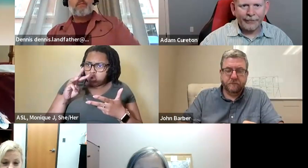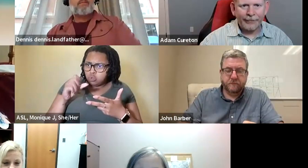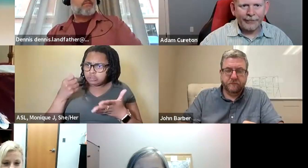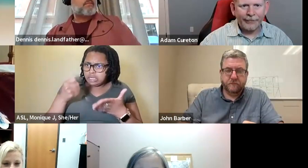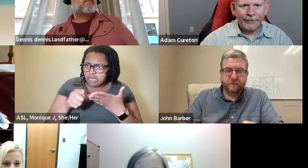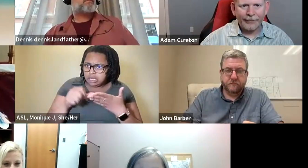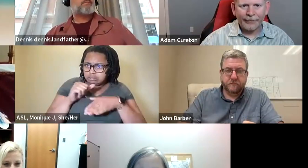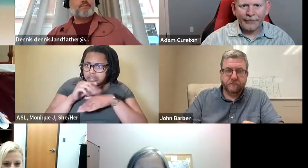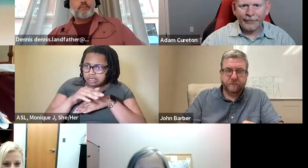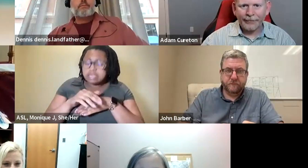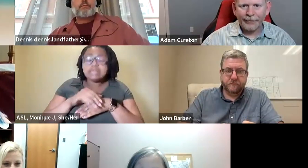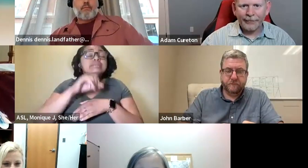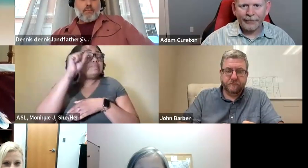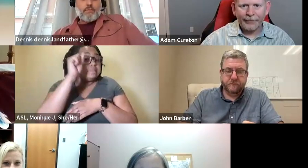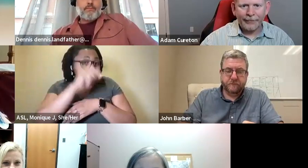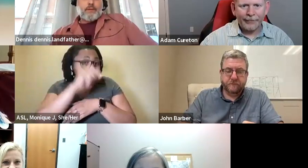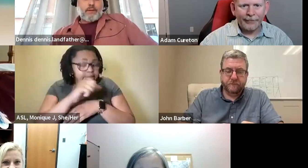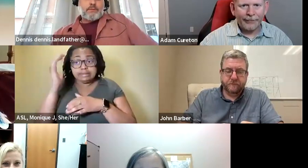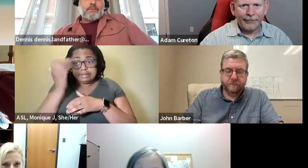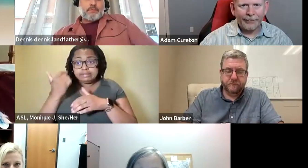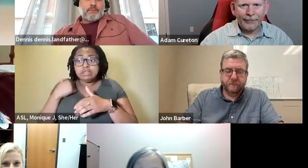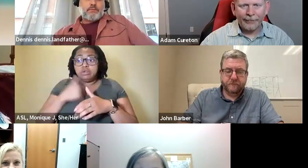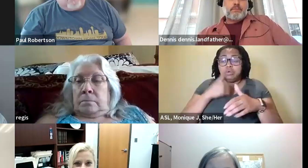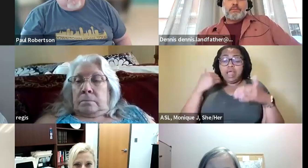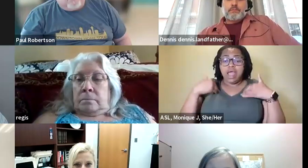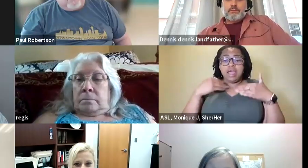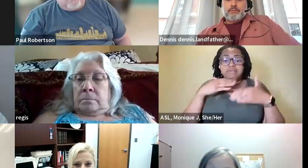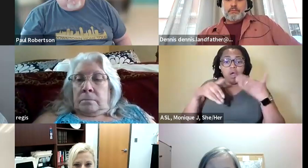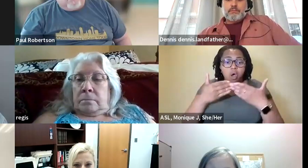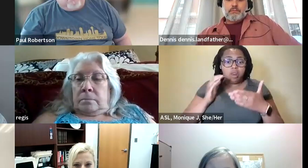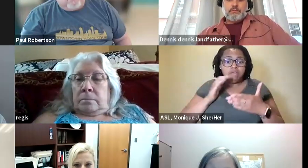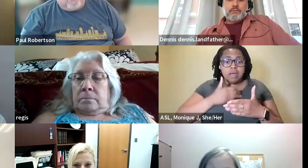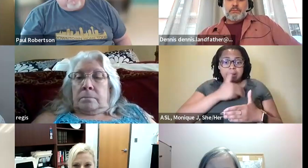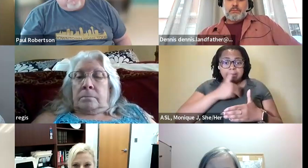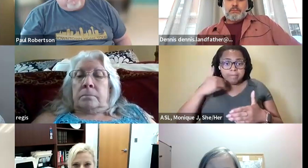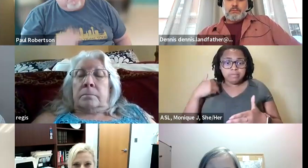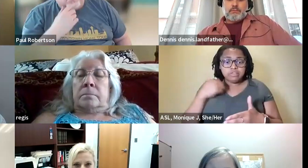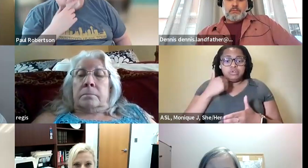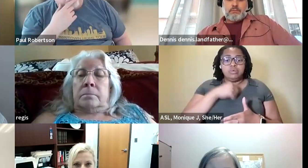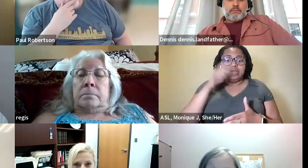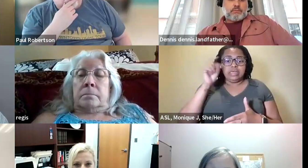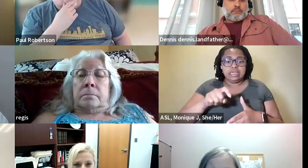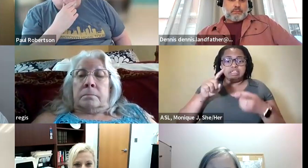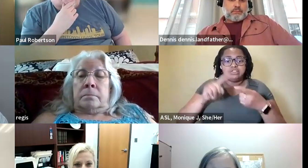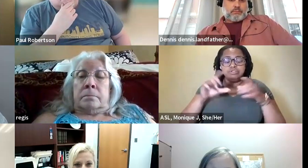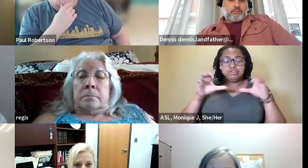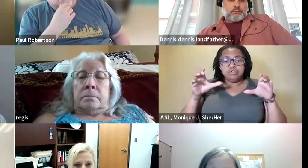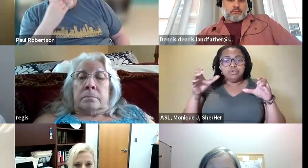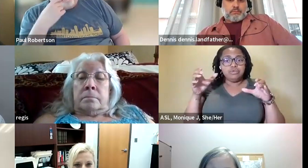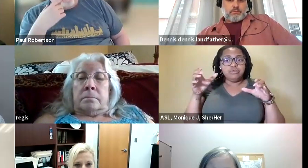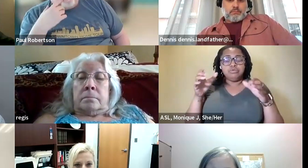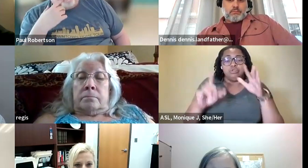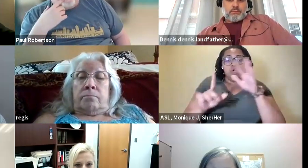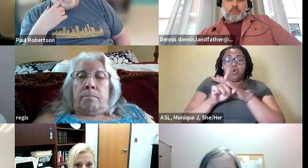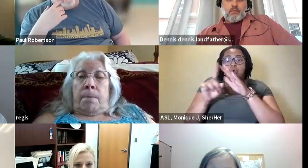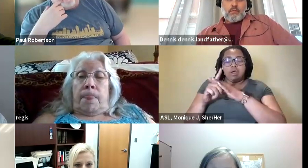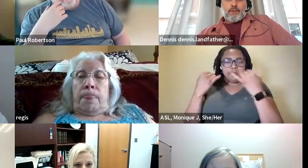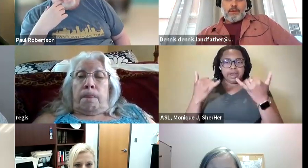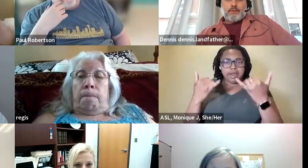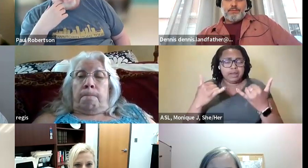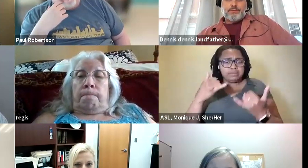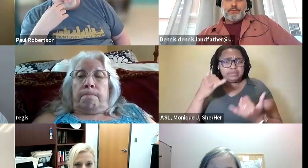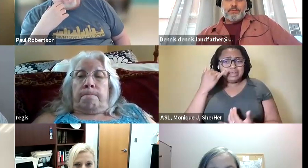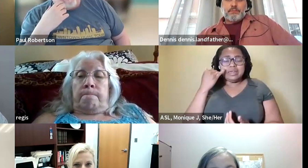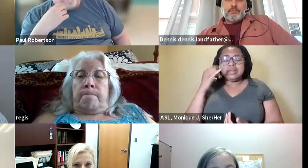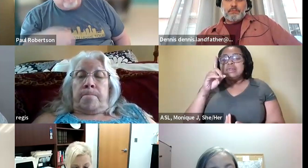Awesome. And it looks like we've got all of our members that we will need to hear now. So, Dennis, if you would like to call